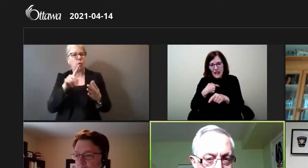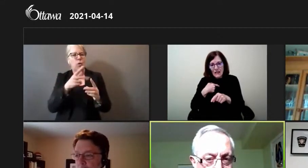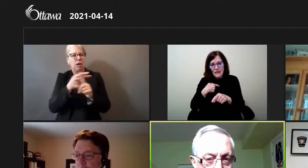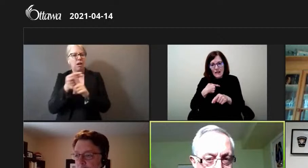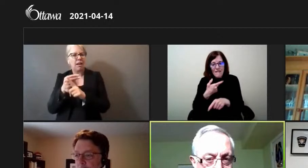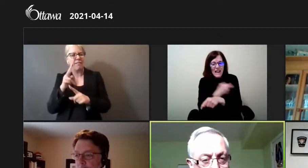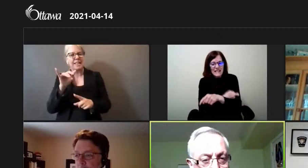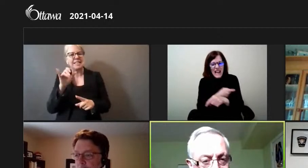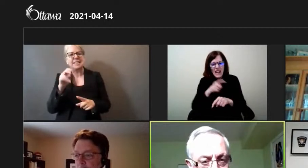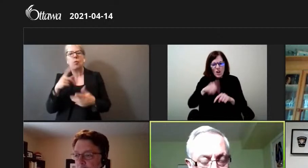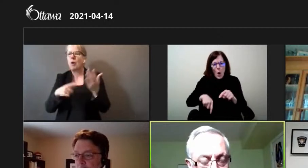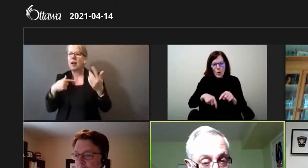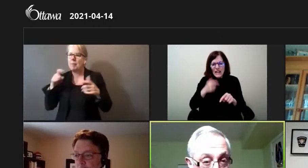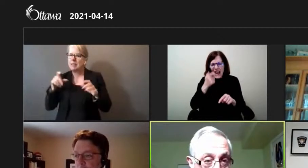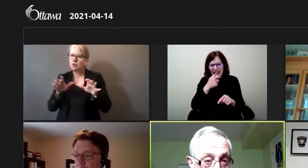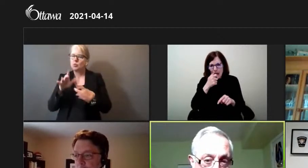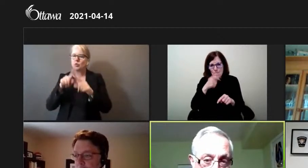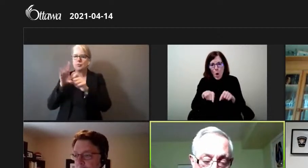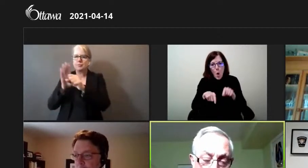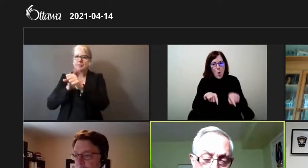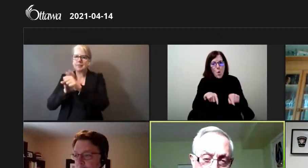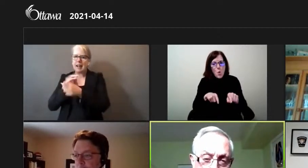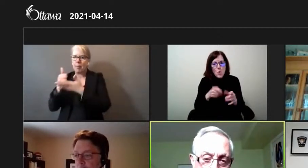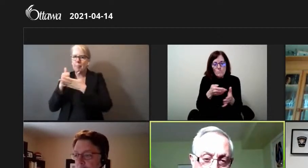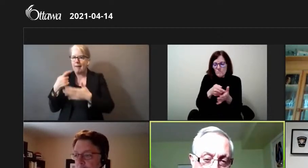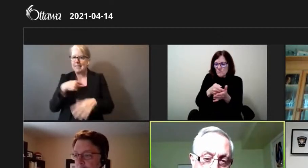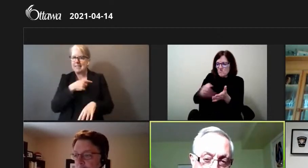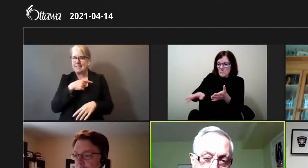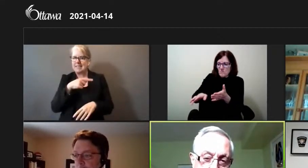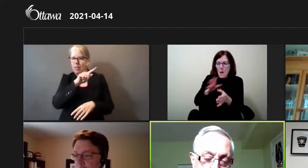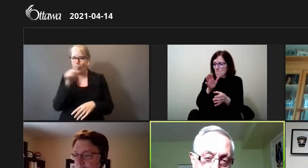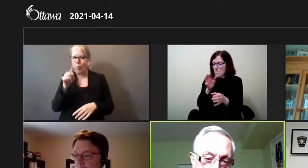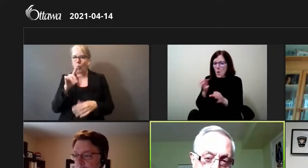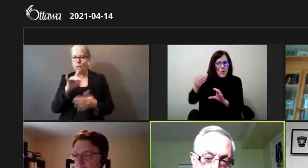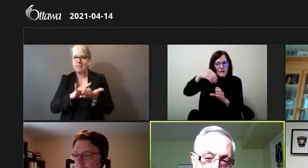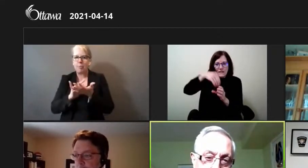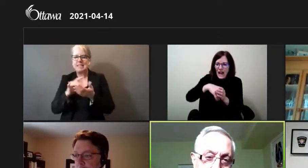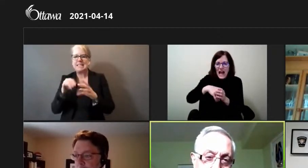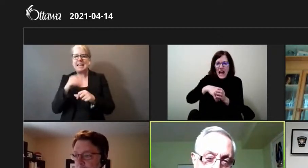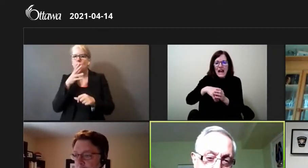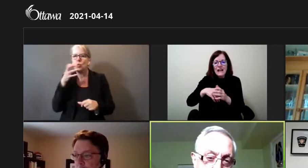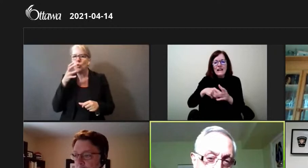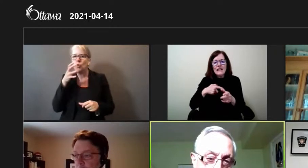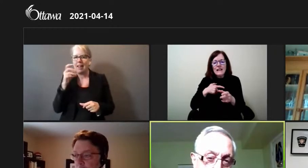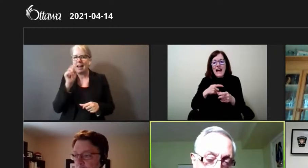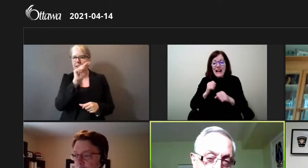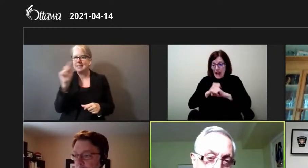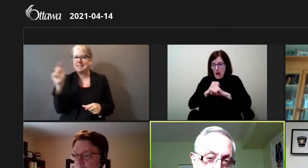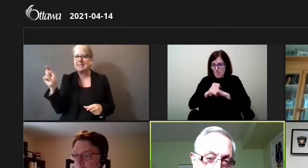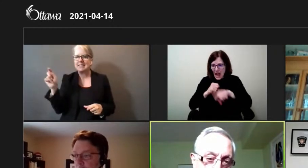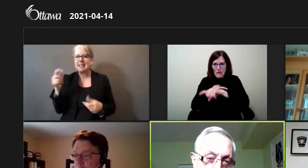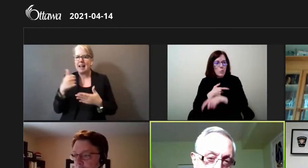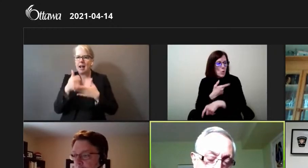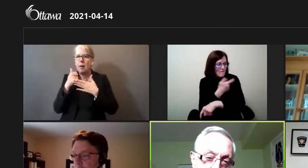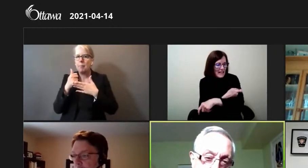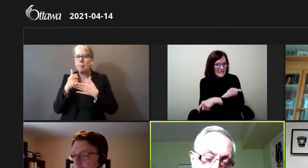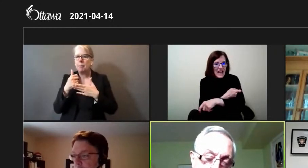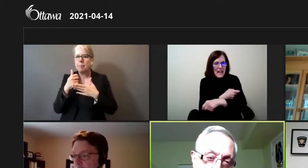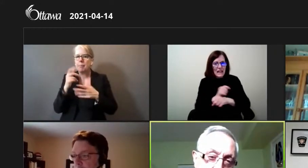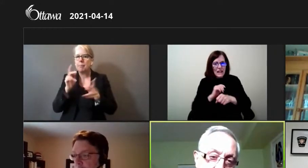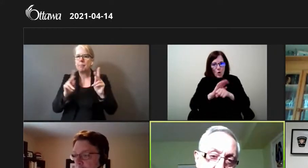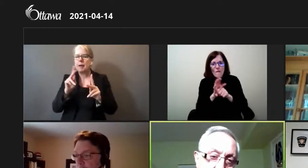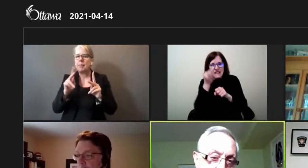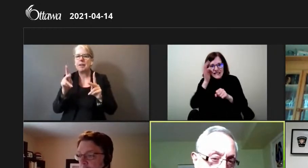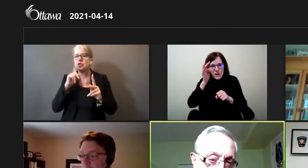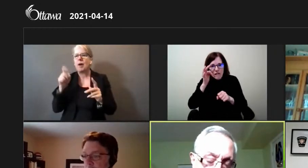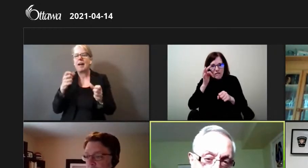do to because they help us. Those pharmacists in the rural area, they prevent, they're helping people so they don't have to drive all